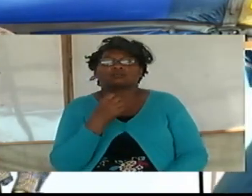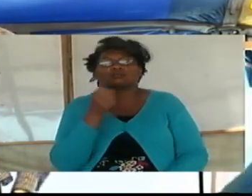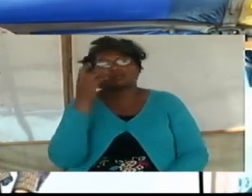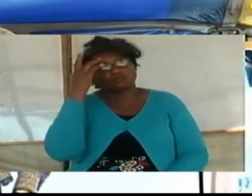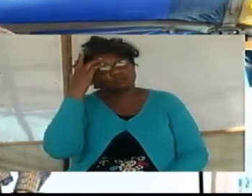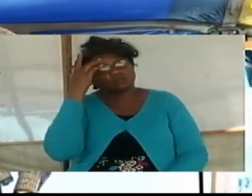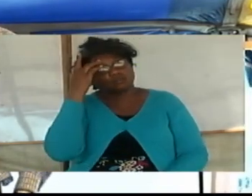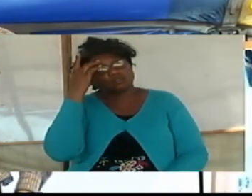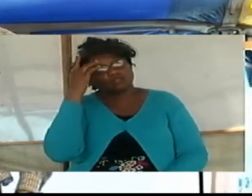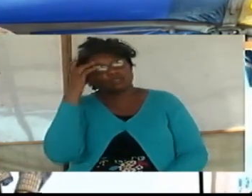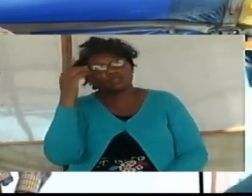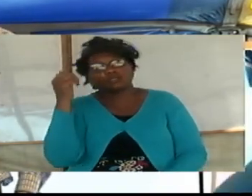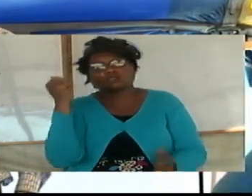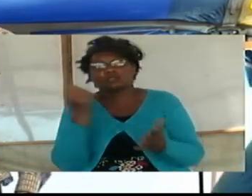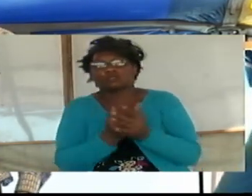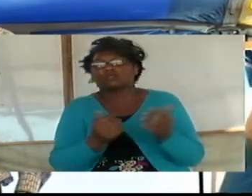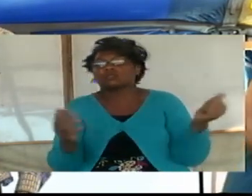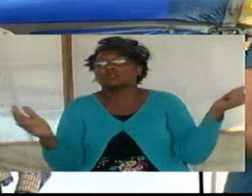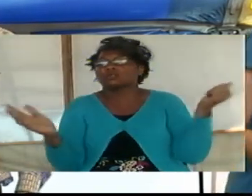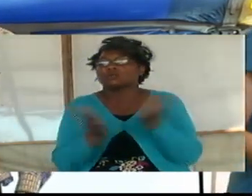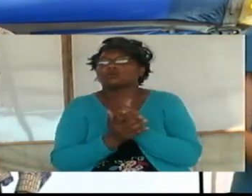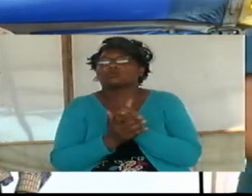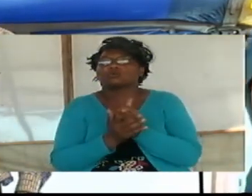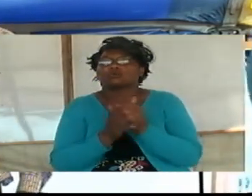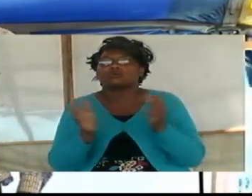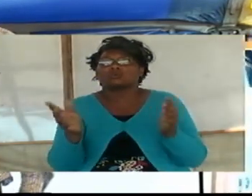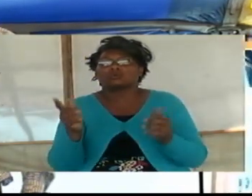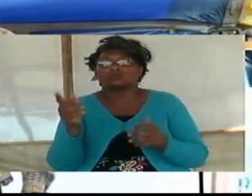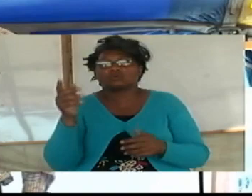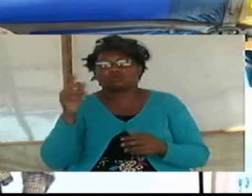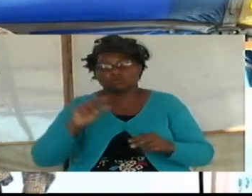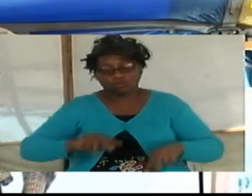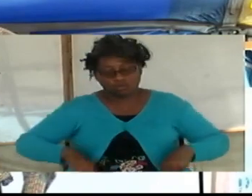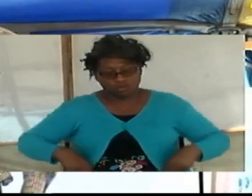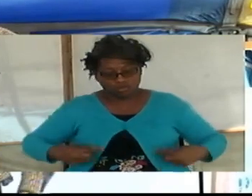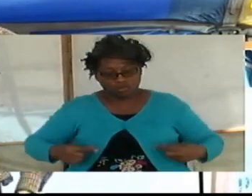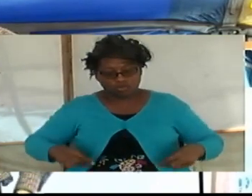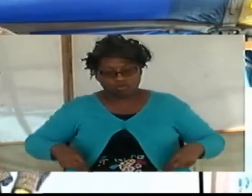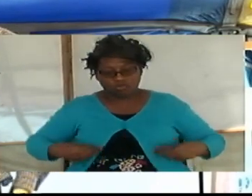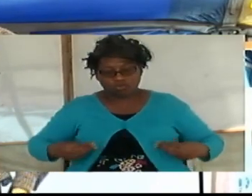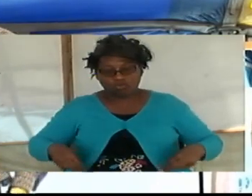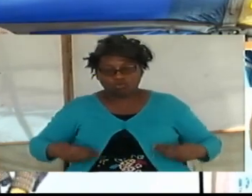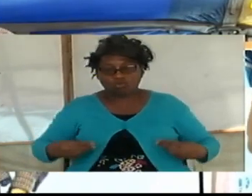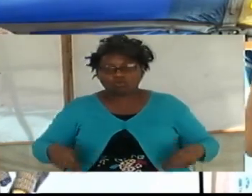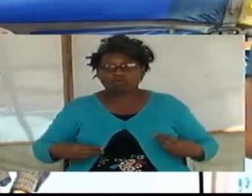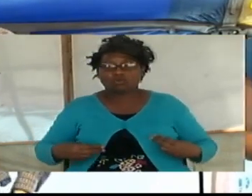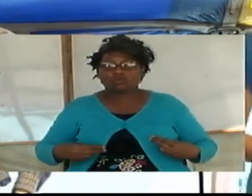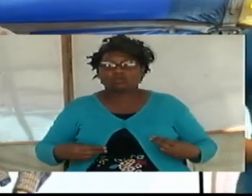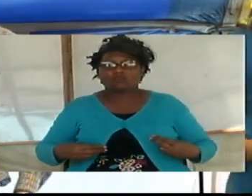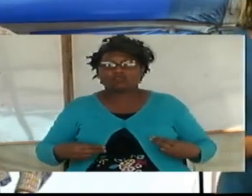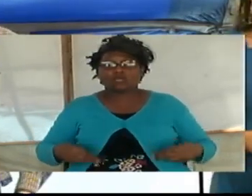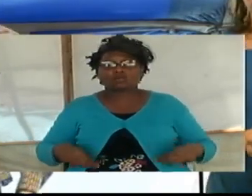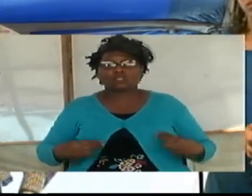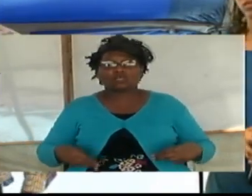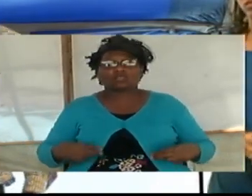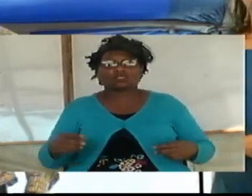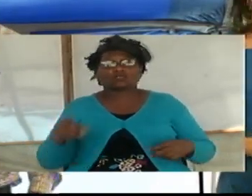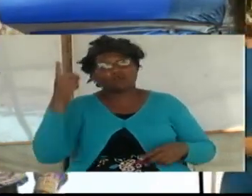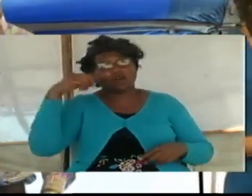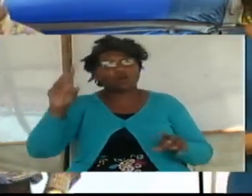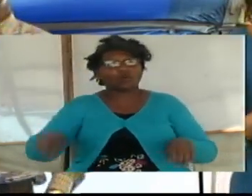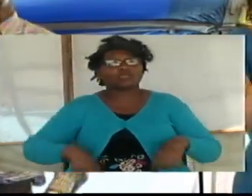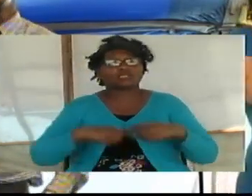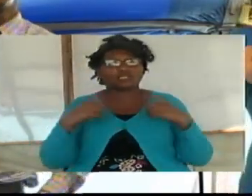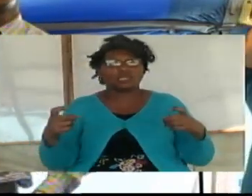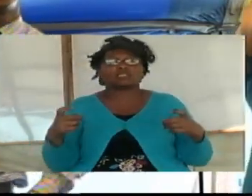he was wounded for our transgressions, he was bruised for our iniquities. Surely